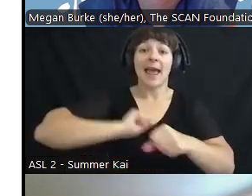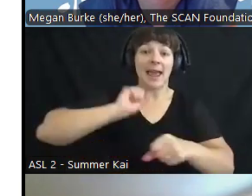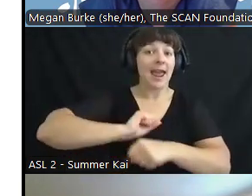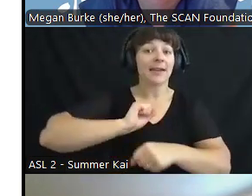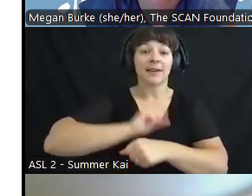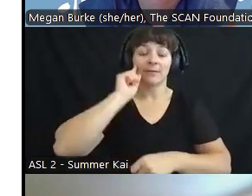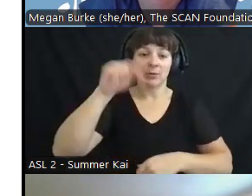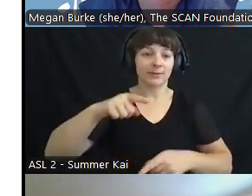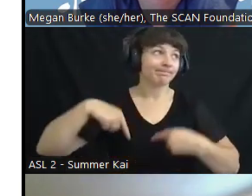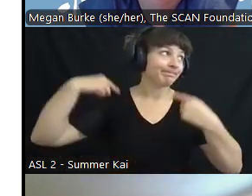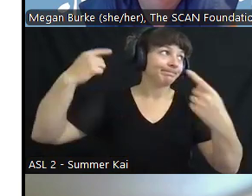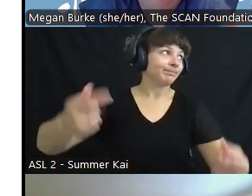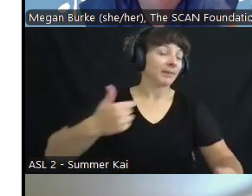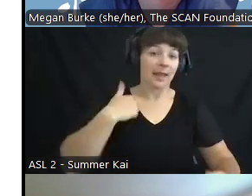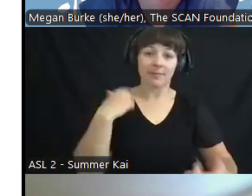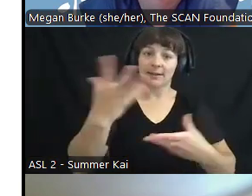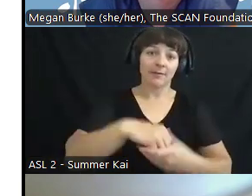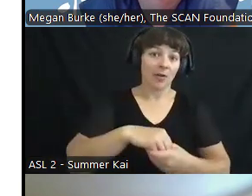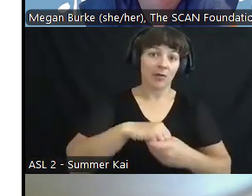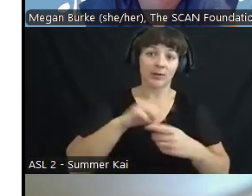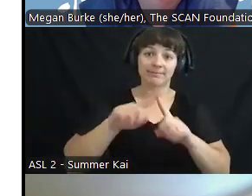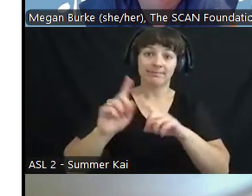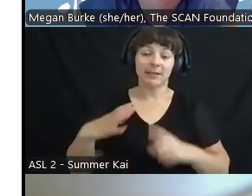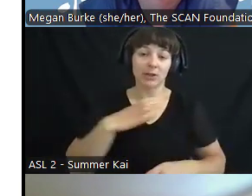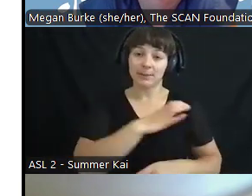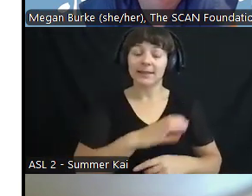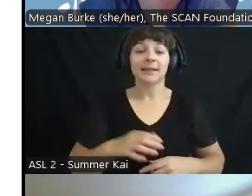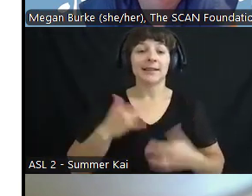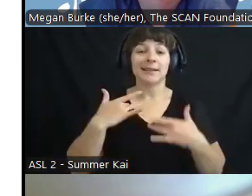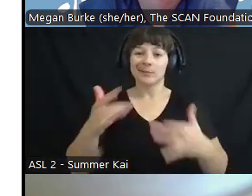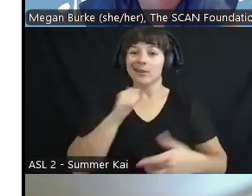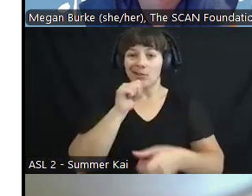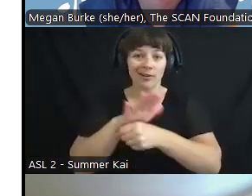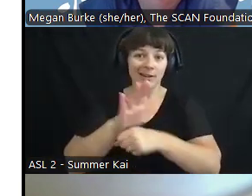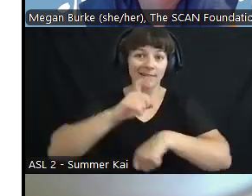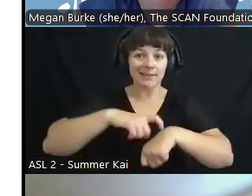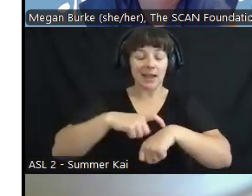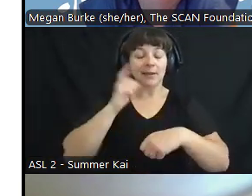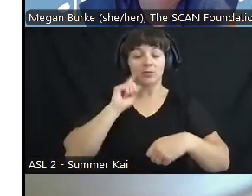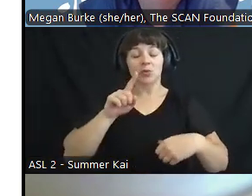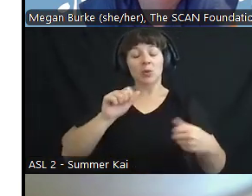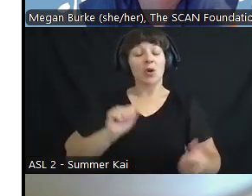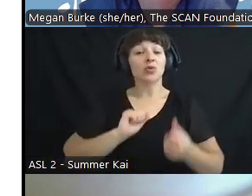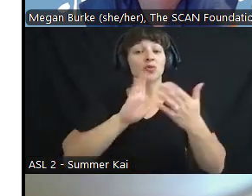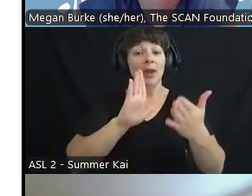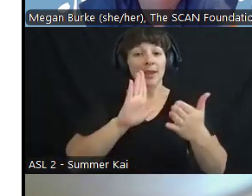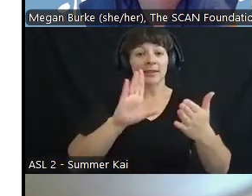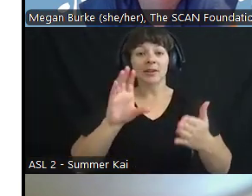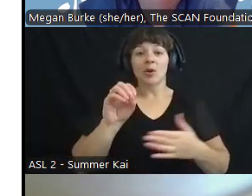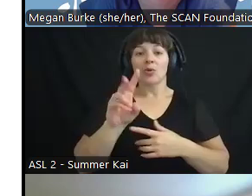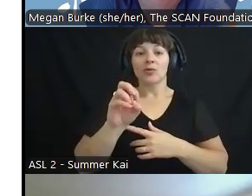been sitting on committees. There's just usually not enough time within the committee to address oversight